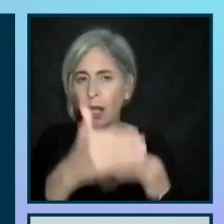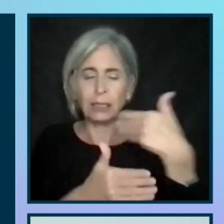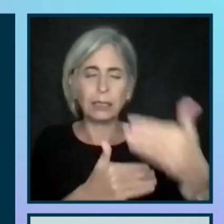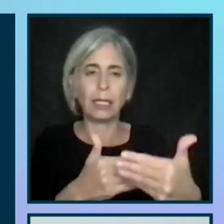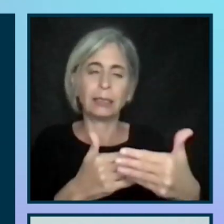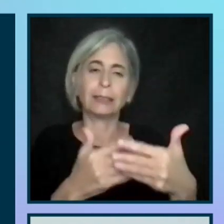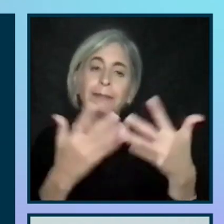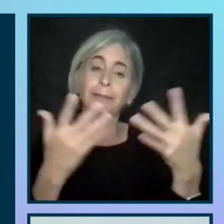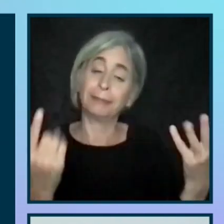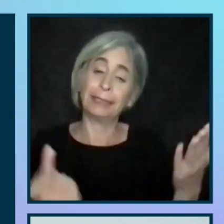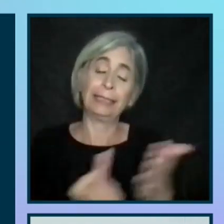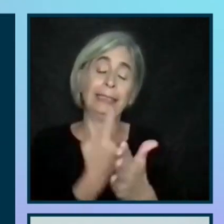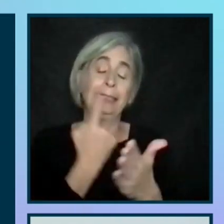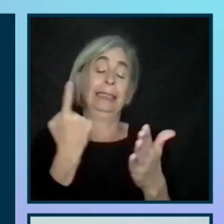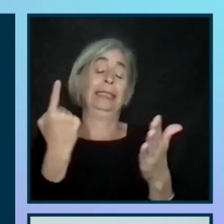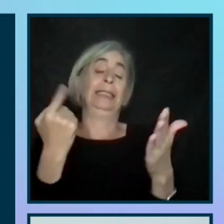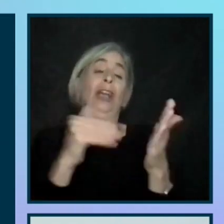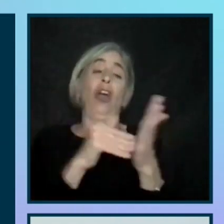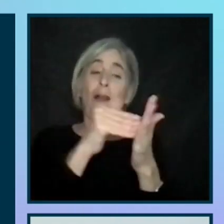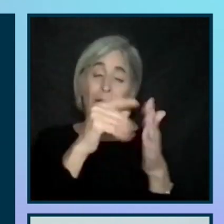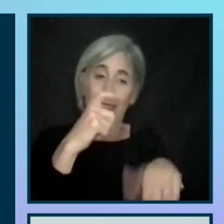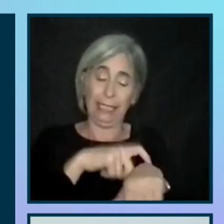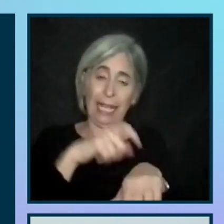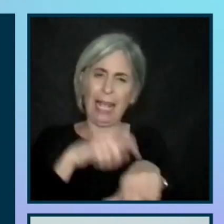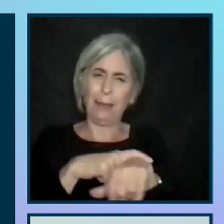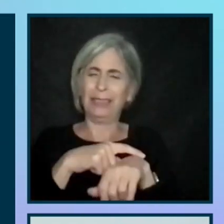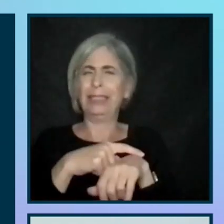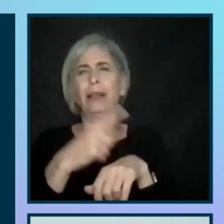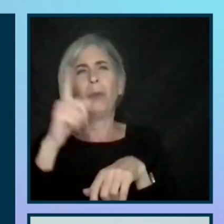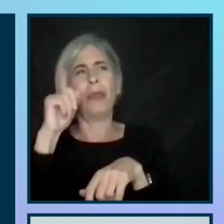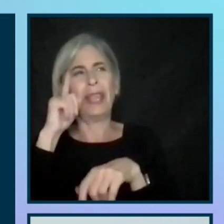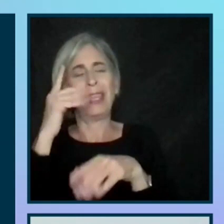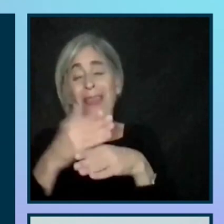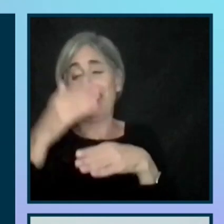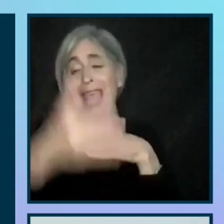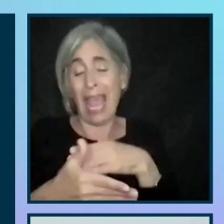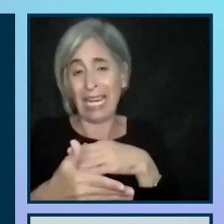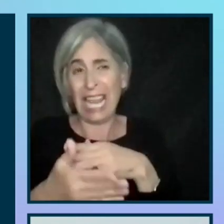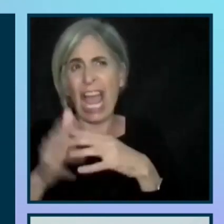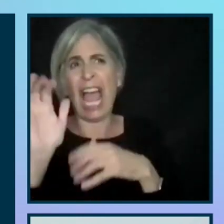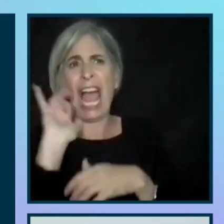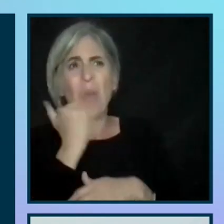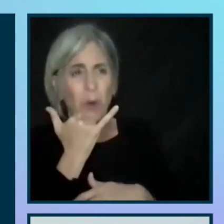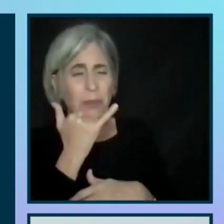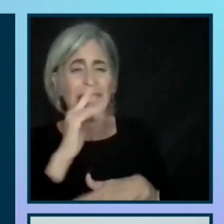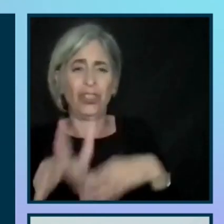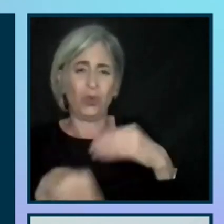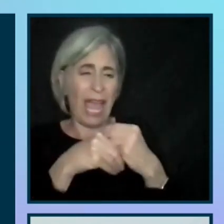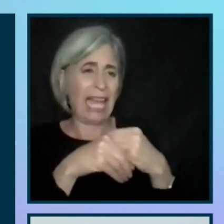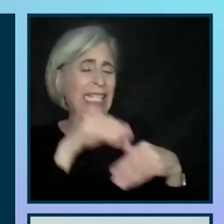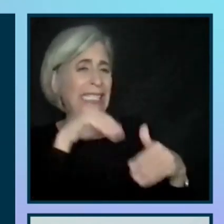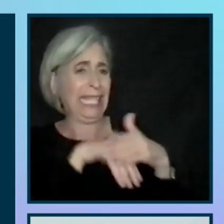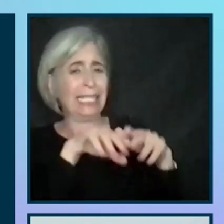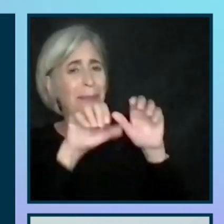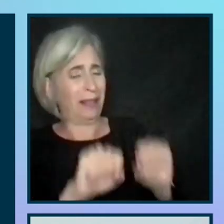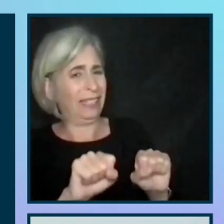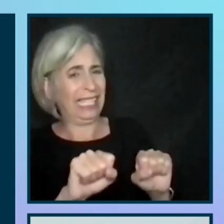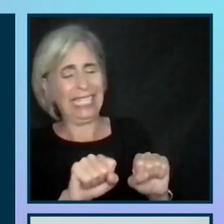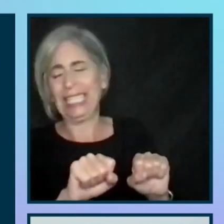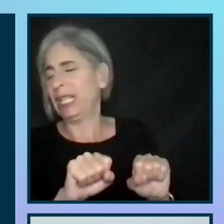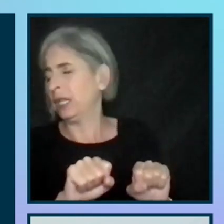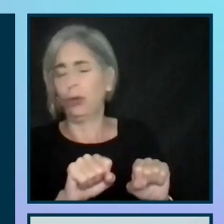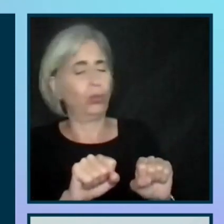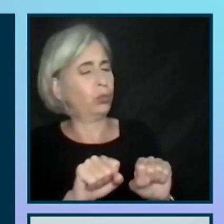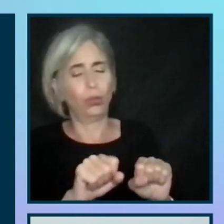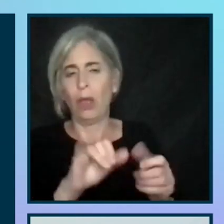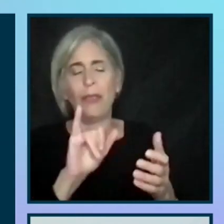Unfortunately, oftentimes accessibility is an afterthought. Fixing accessibility after a product is shipped can be laborious